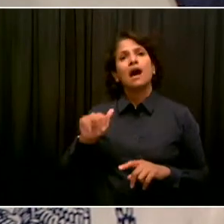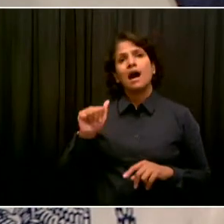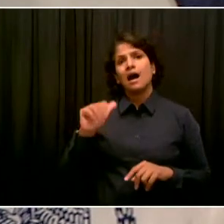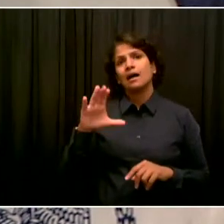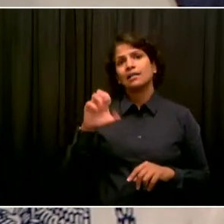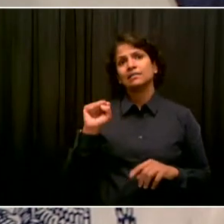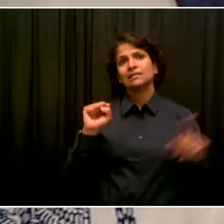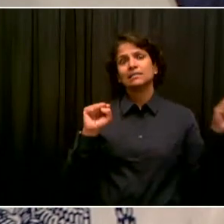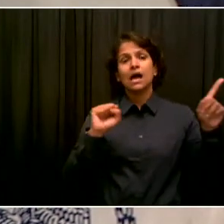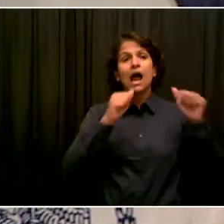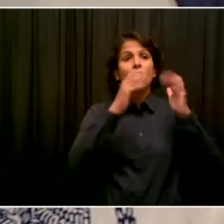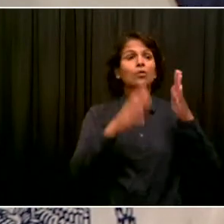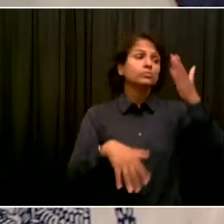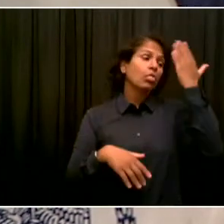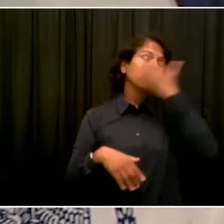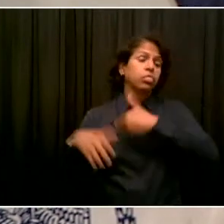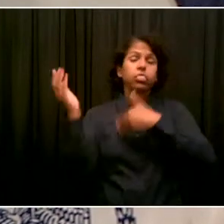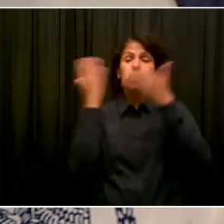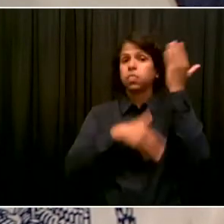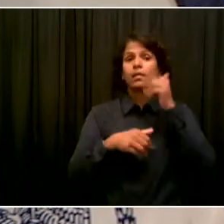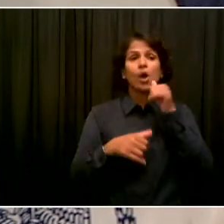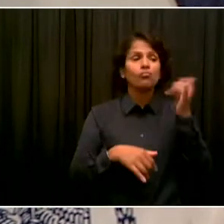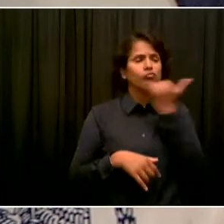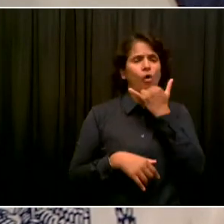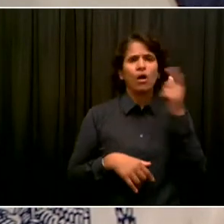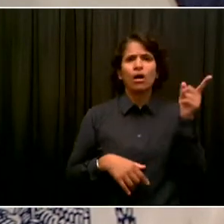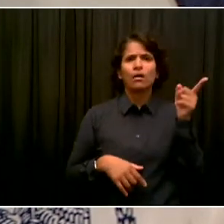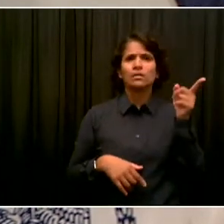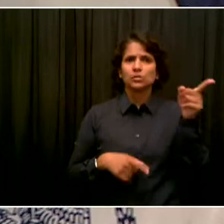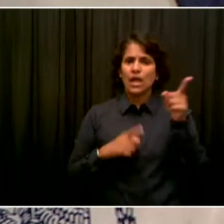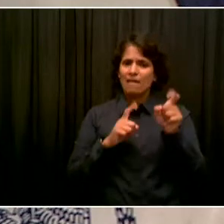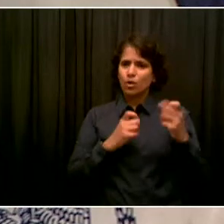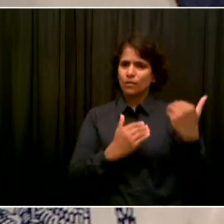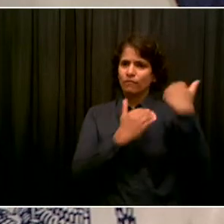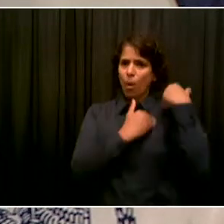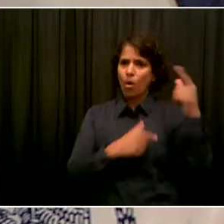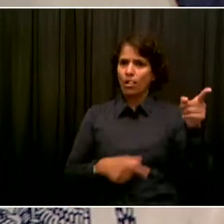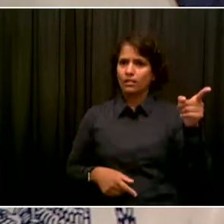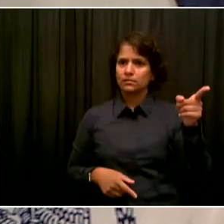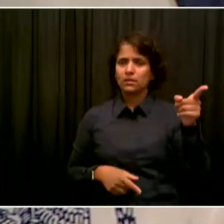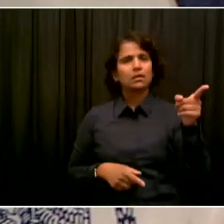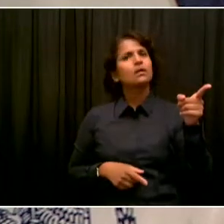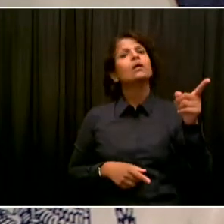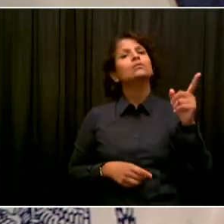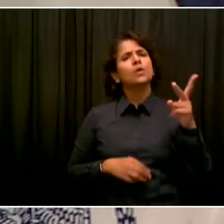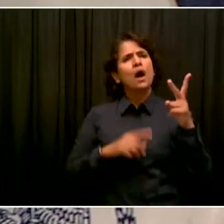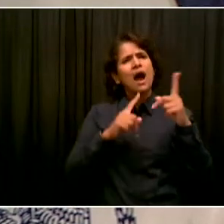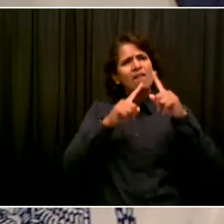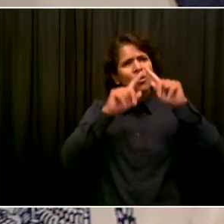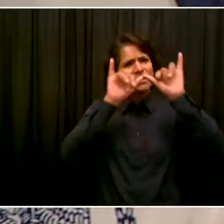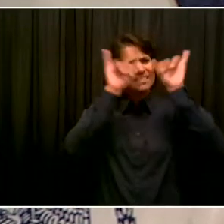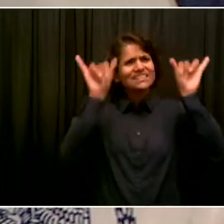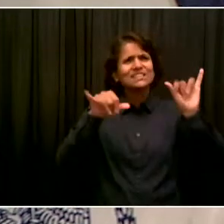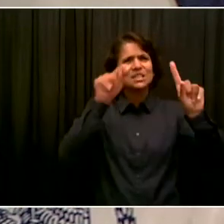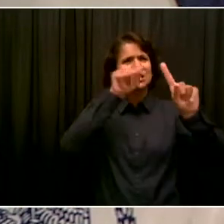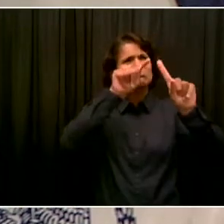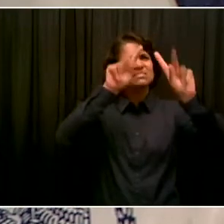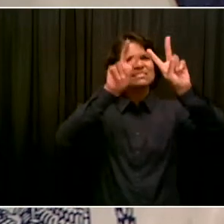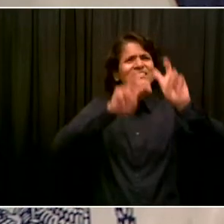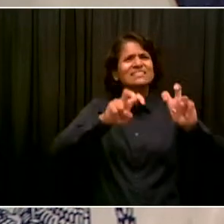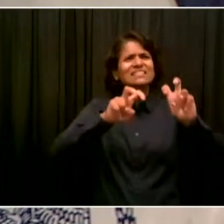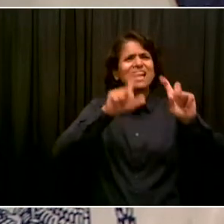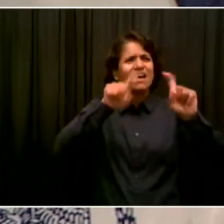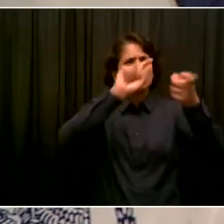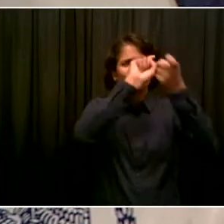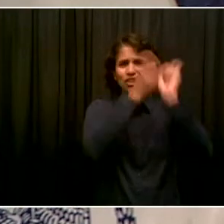find something structural that needs to change, we've got to make that reform. We do see in too many cases, and this goes back